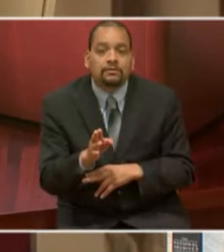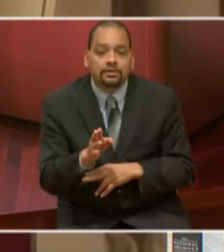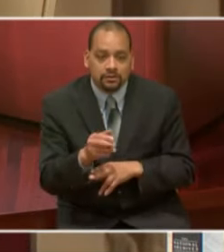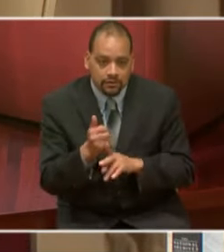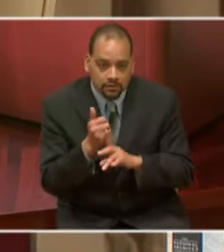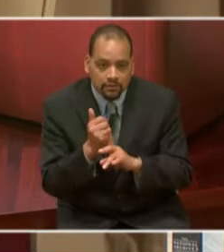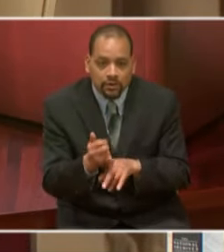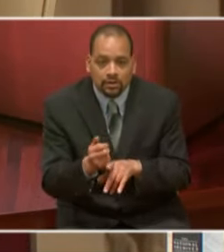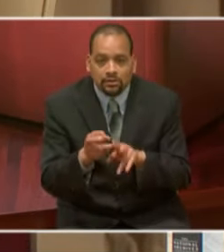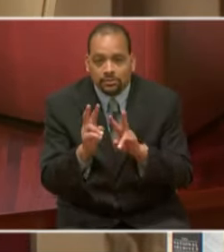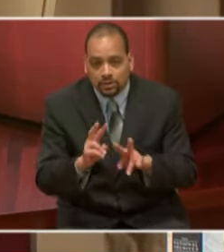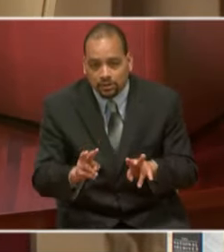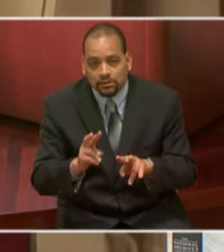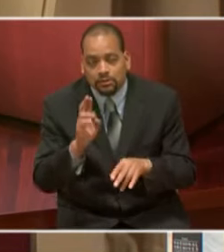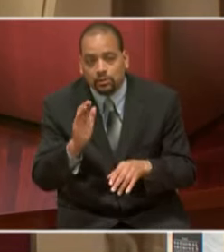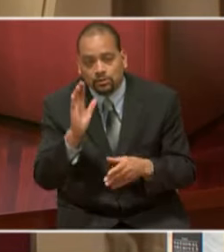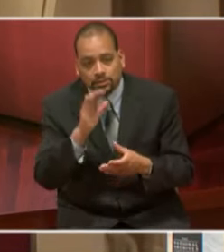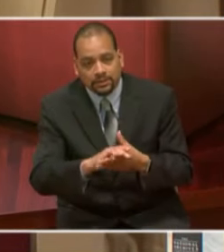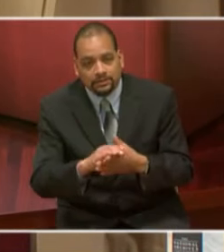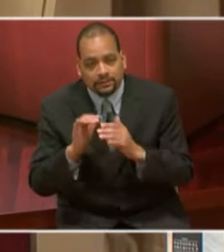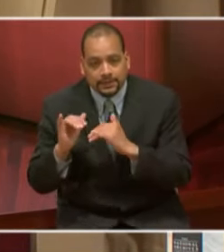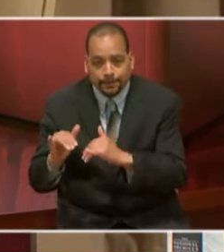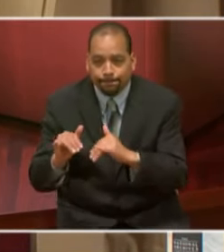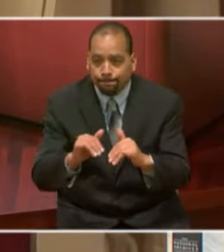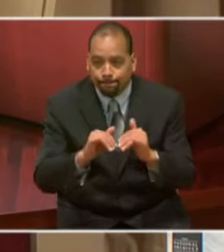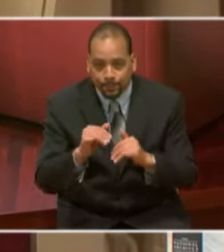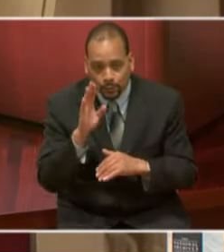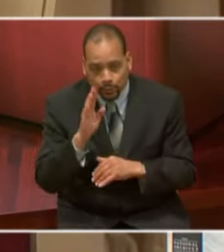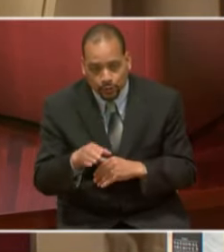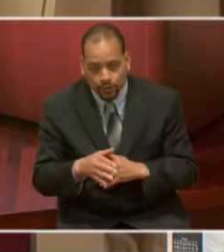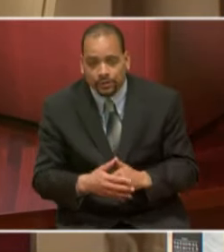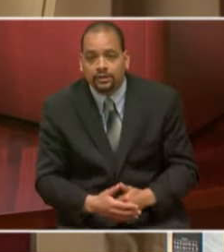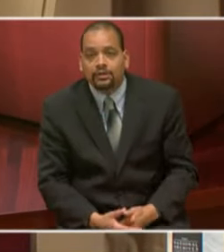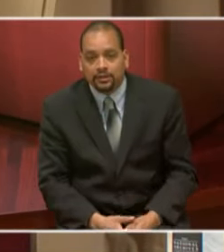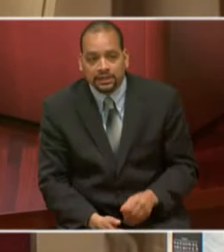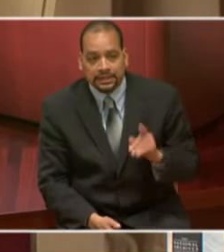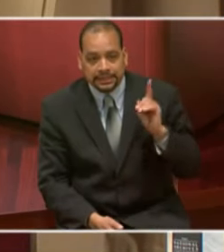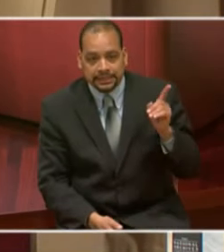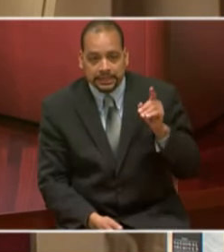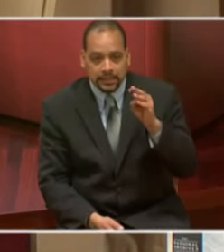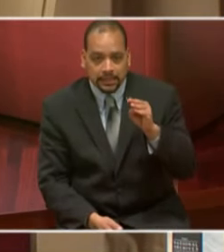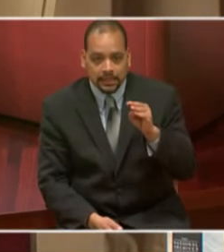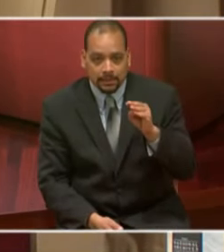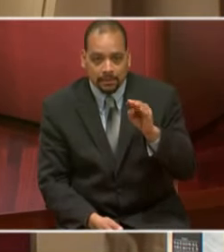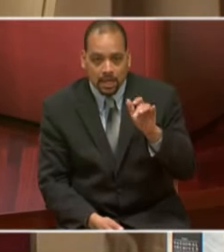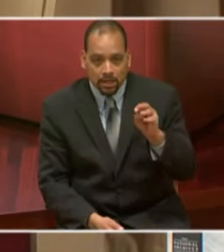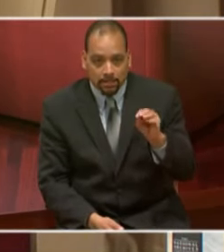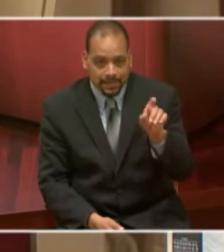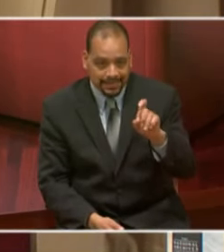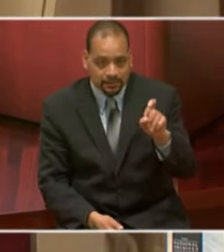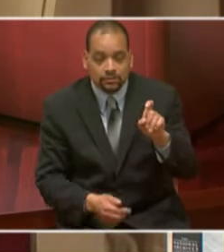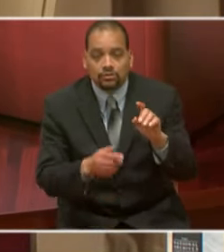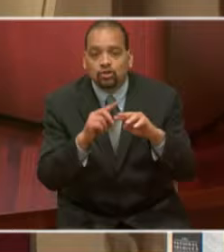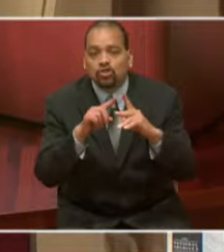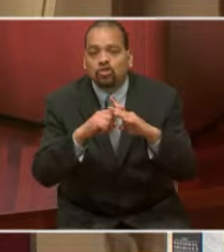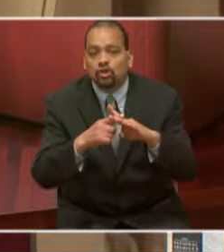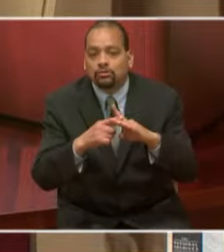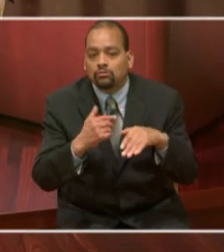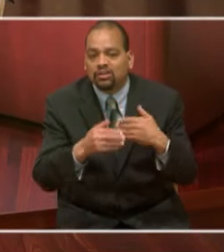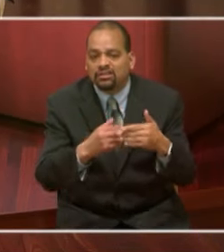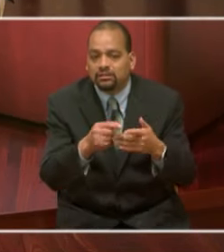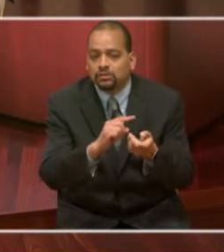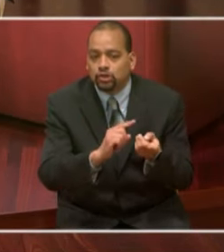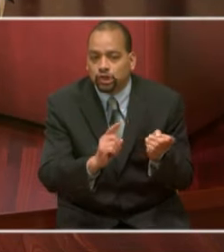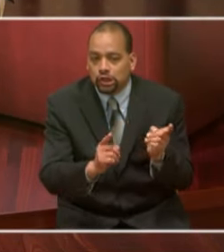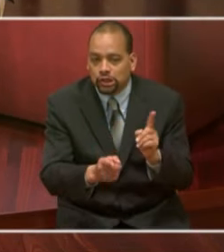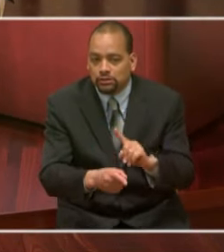It's all right. It is my hope that when the court make the decision within the next few days, that